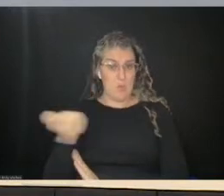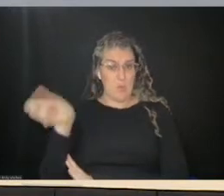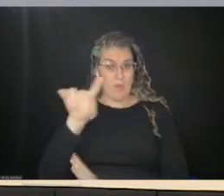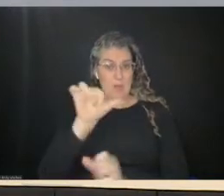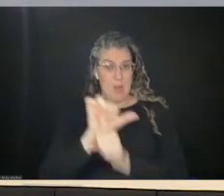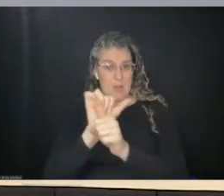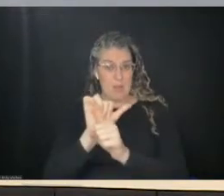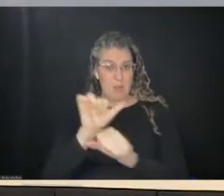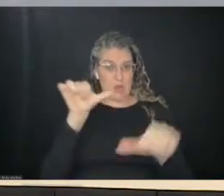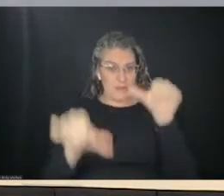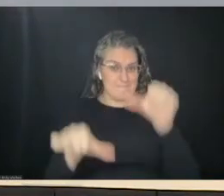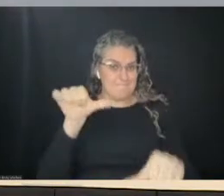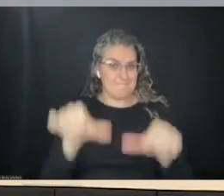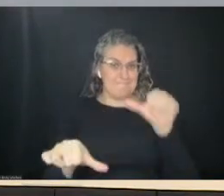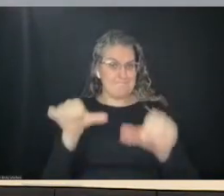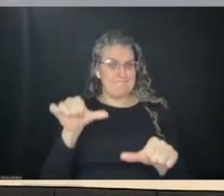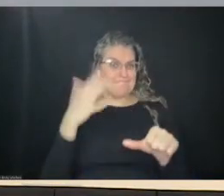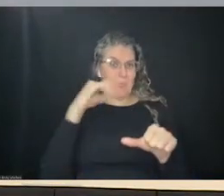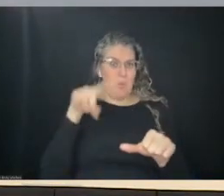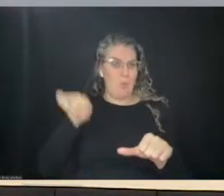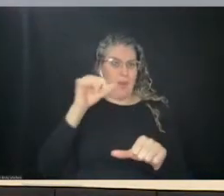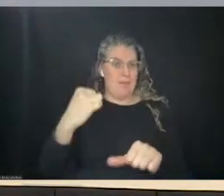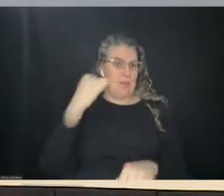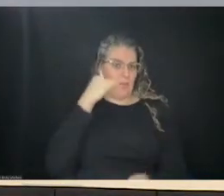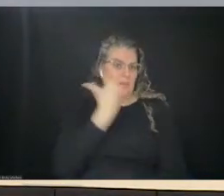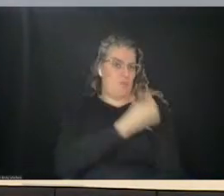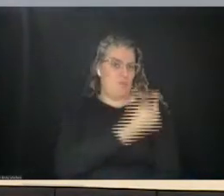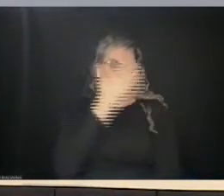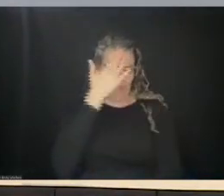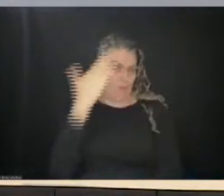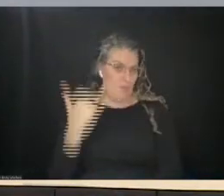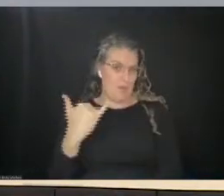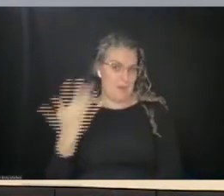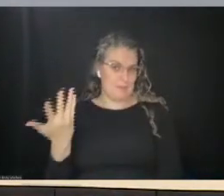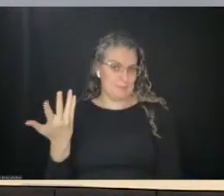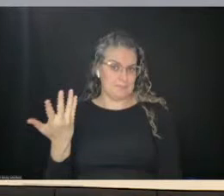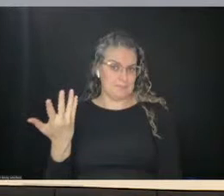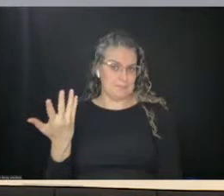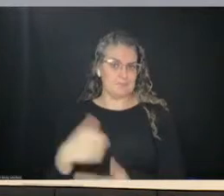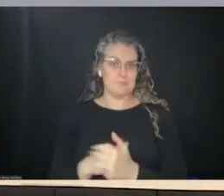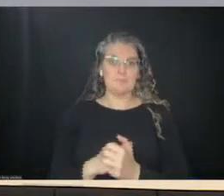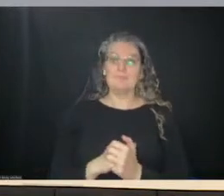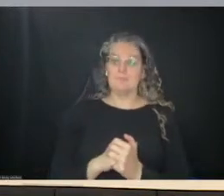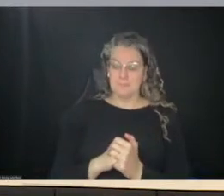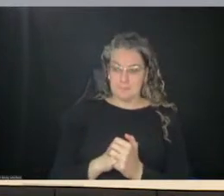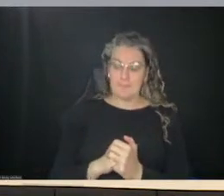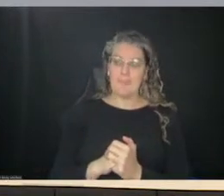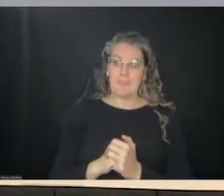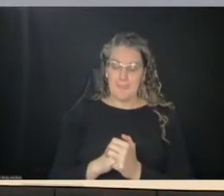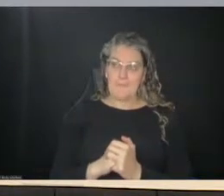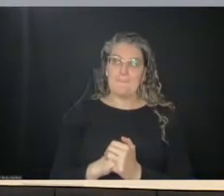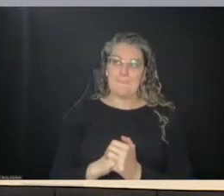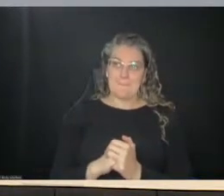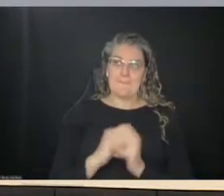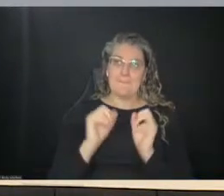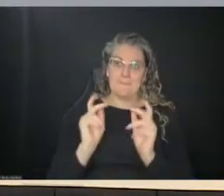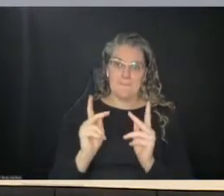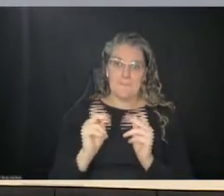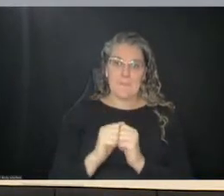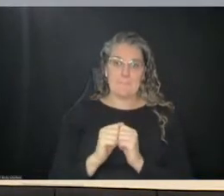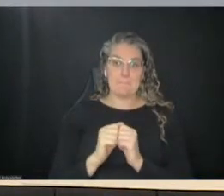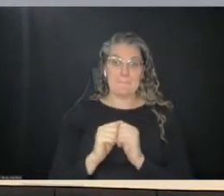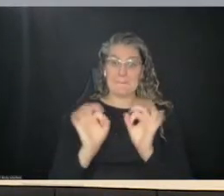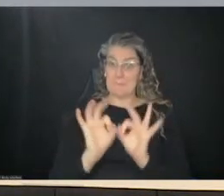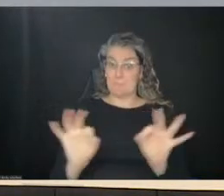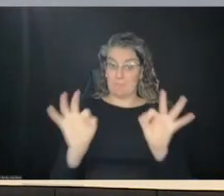you describe more what the issue is there? Hi, Laura. So I think it's important to clarify